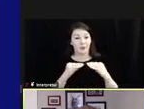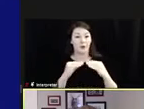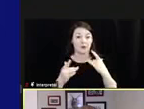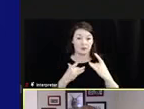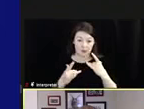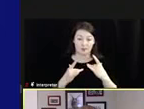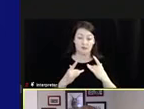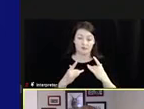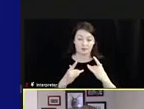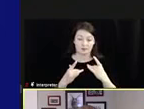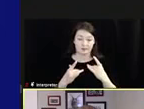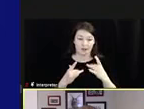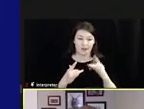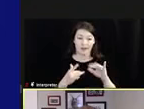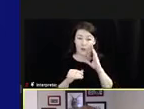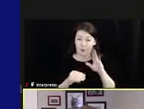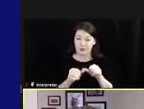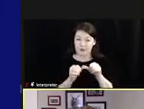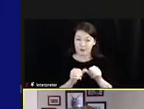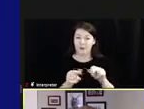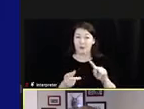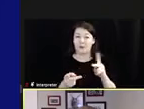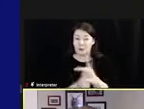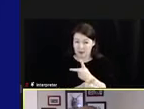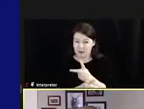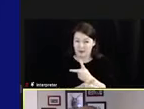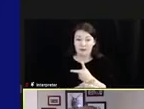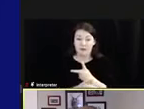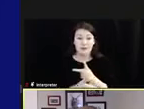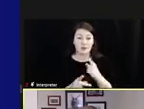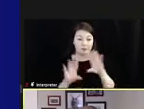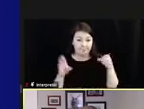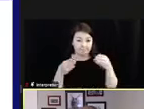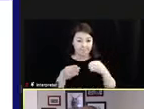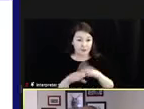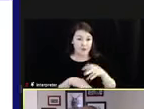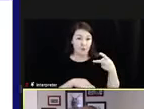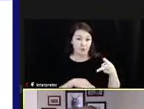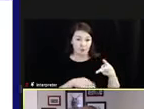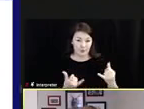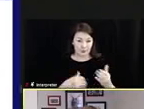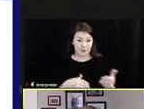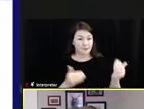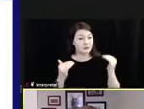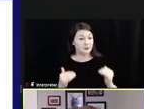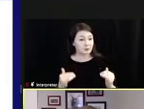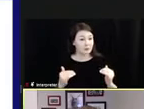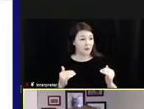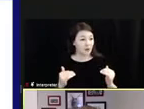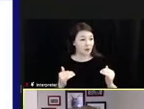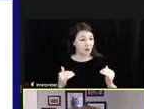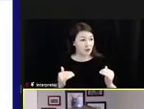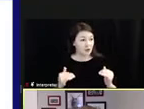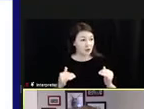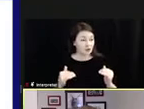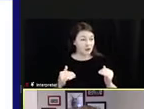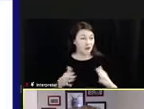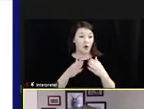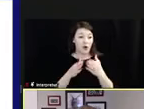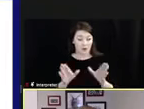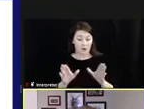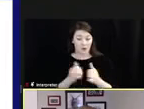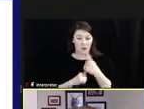the unvaccinated population in particular in Pueblo County. Next slide, please. So overall, the last couple